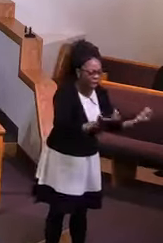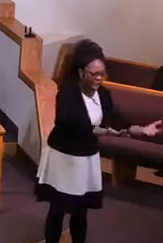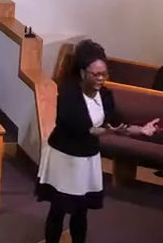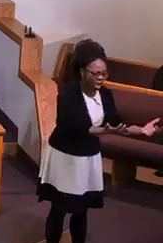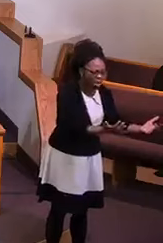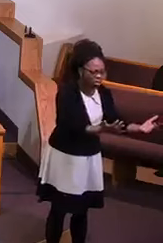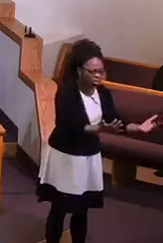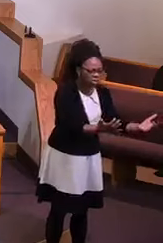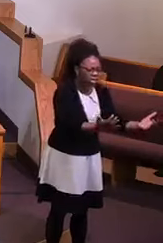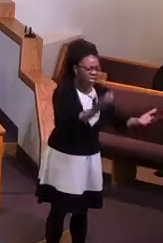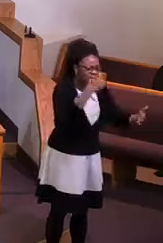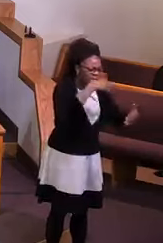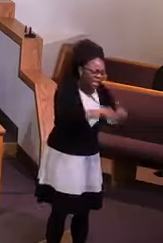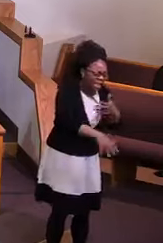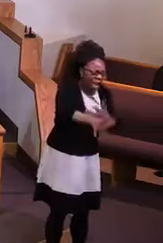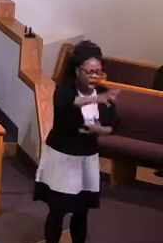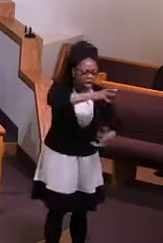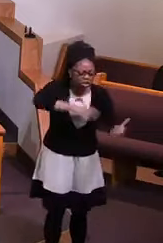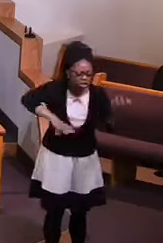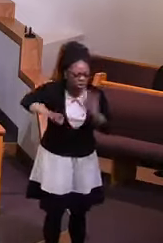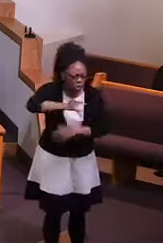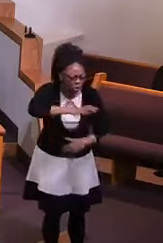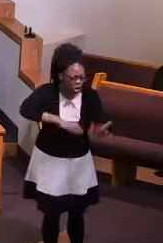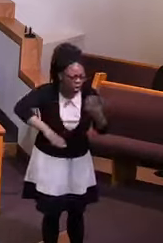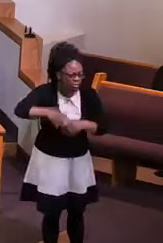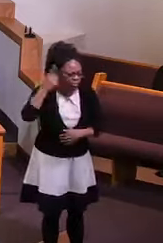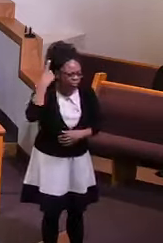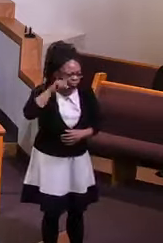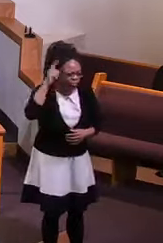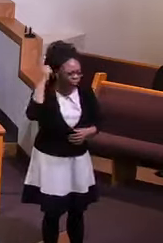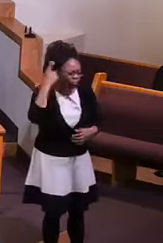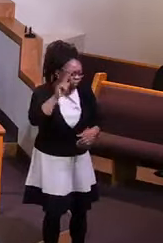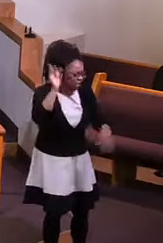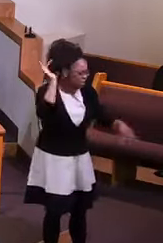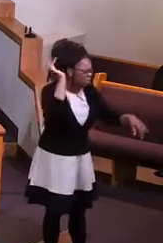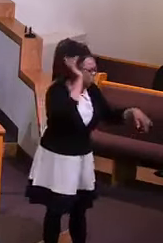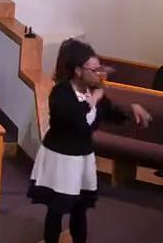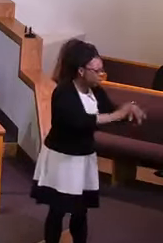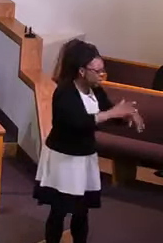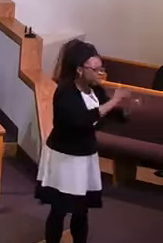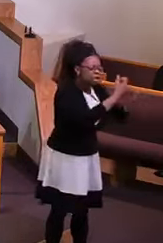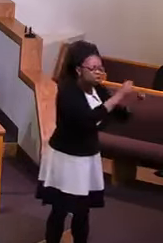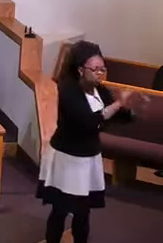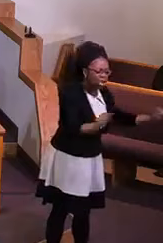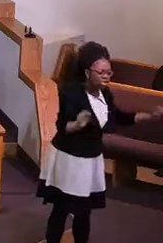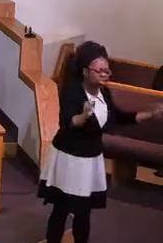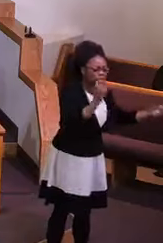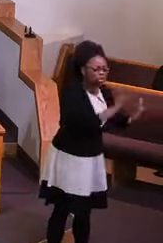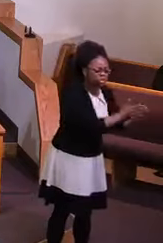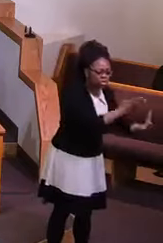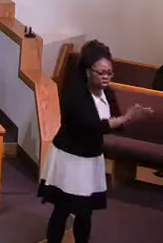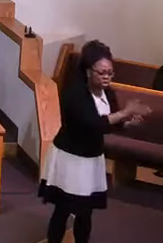endured a storm, just to reach and rescue this disturbed brother.